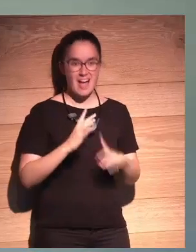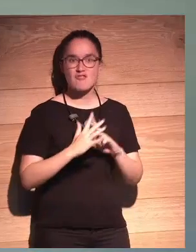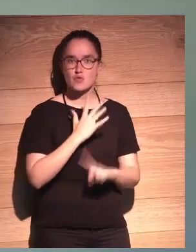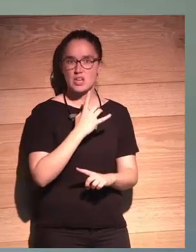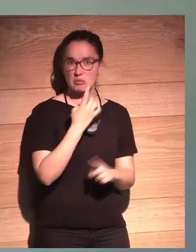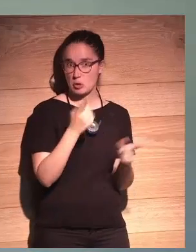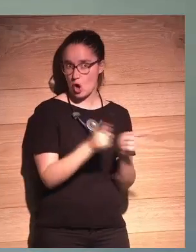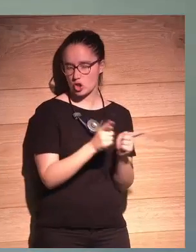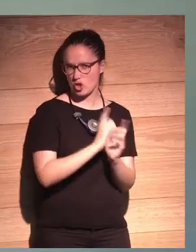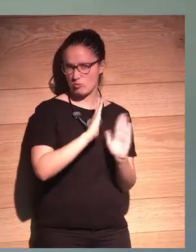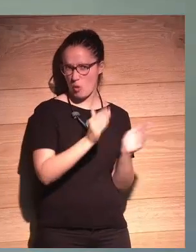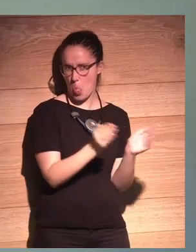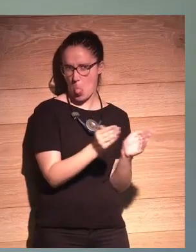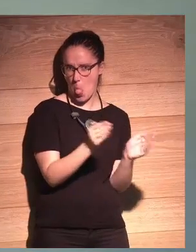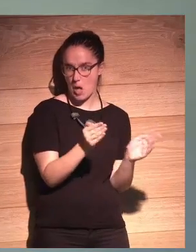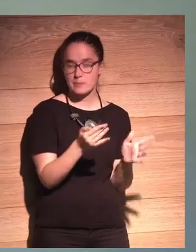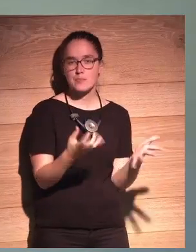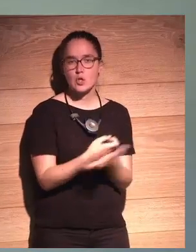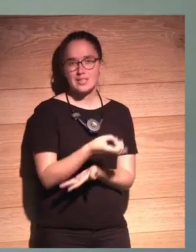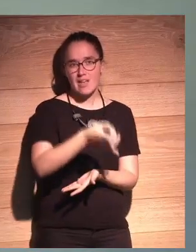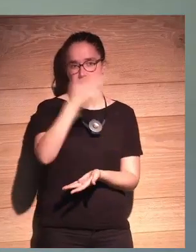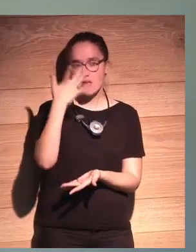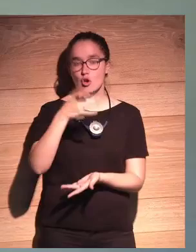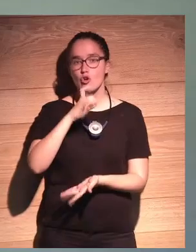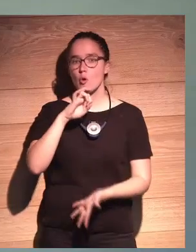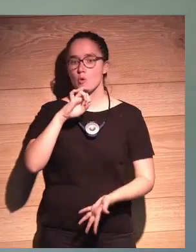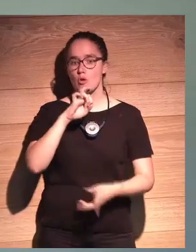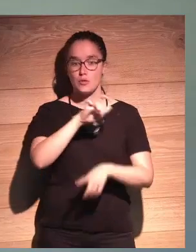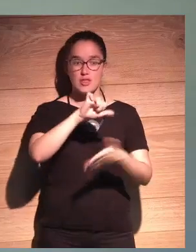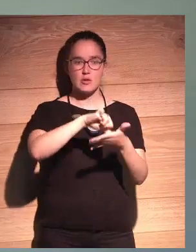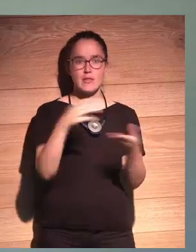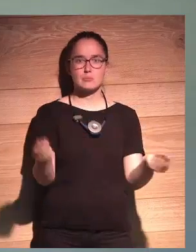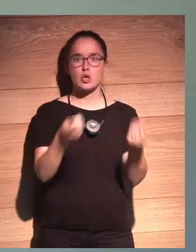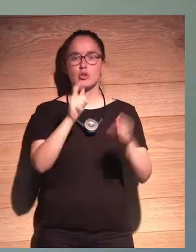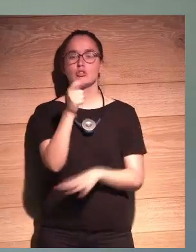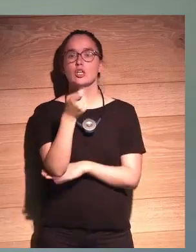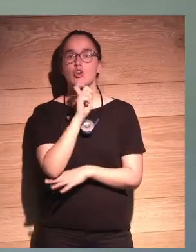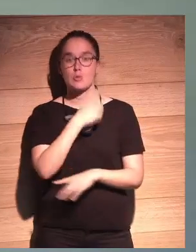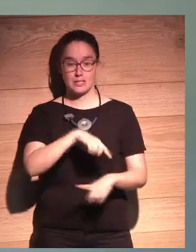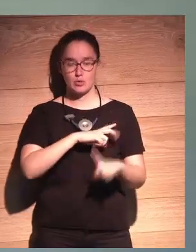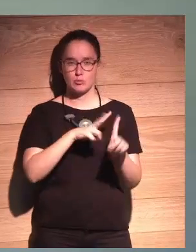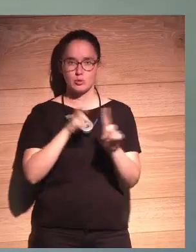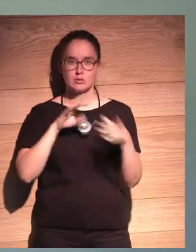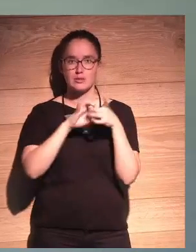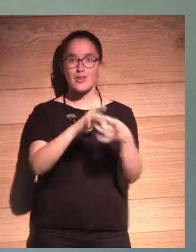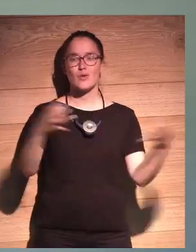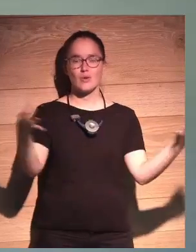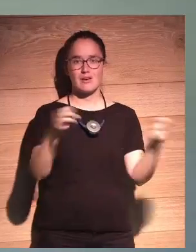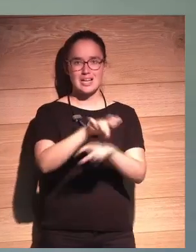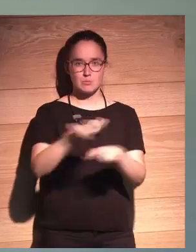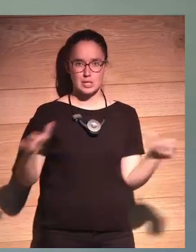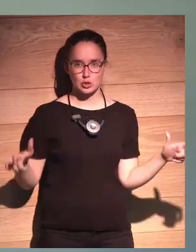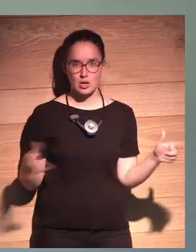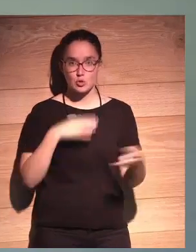but in reality we are sensitive to a narrow range of things. So from our point of view, the fact of doing